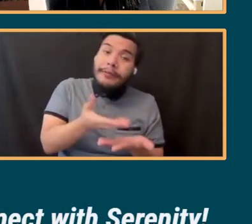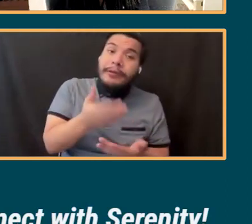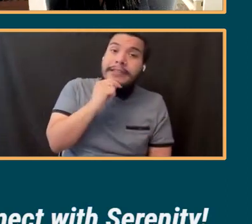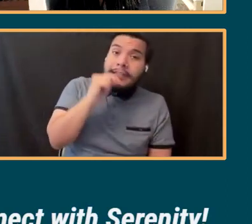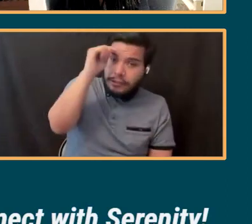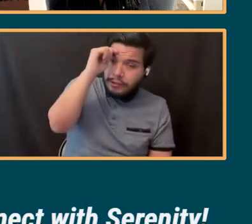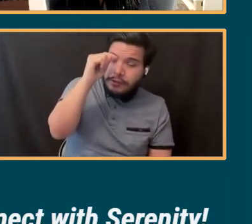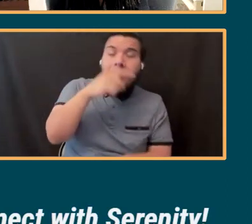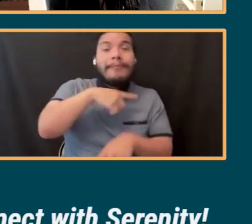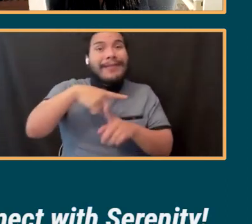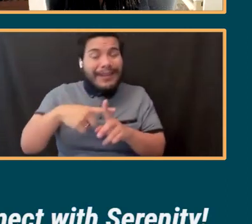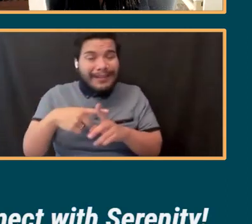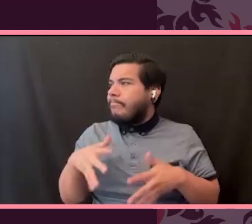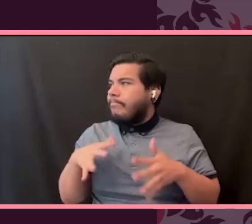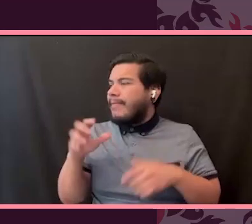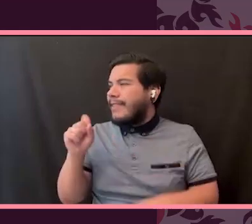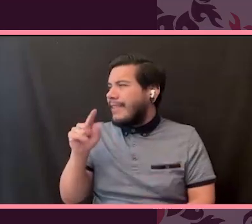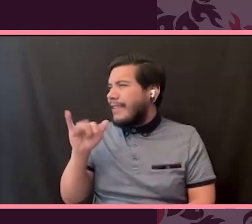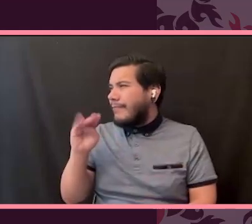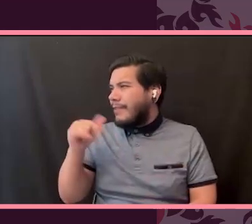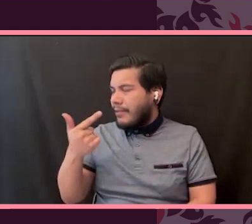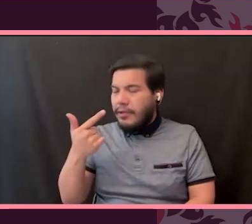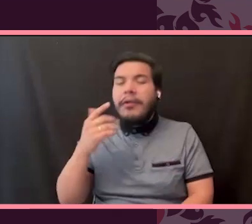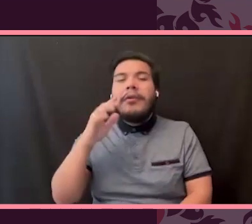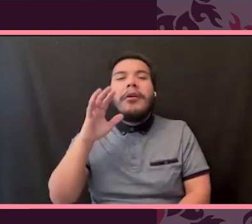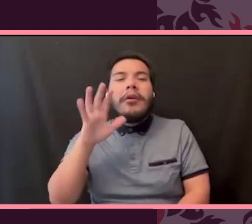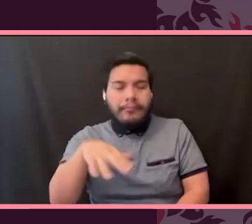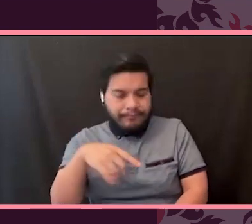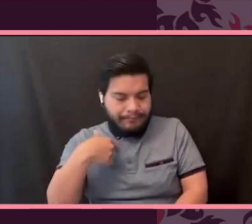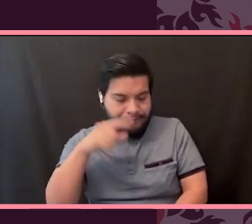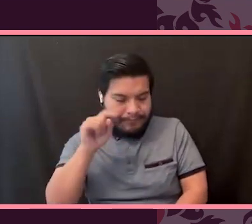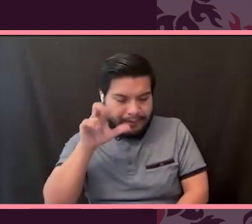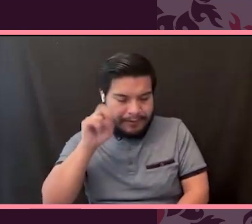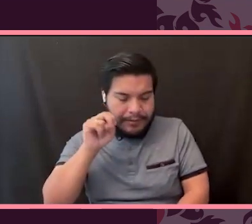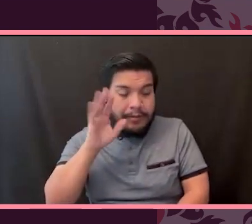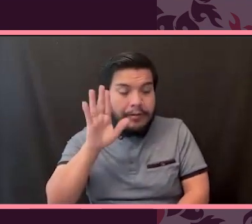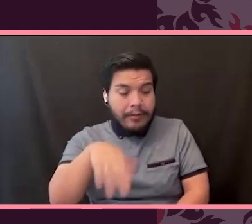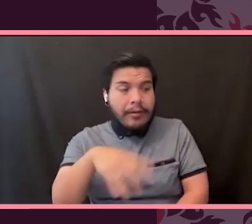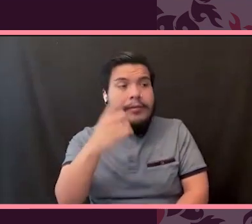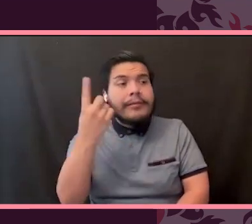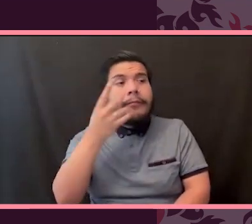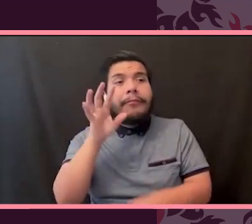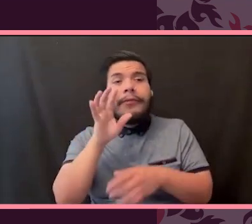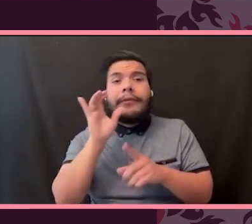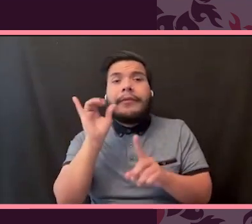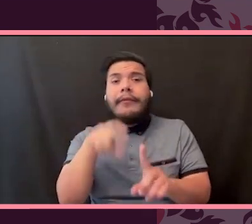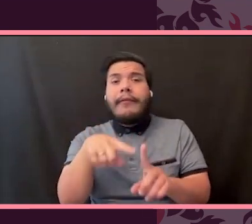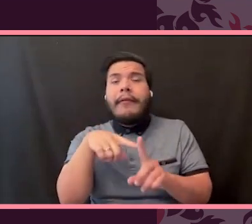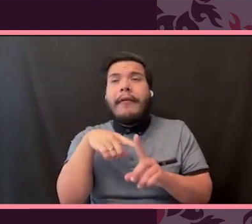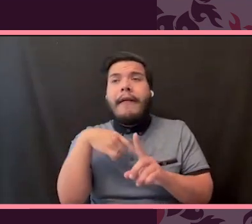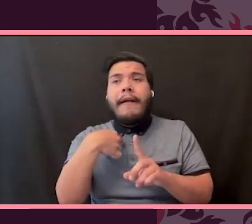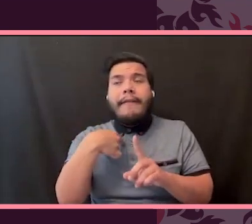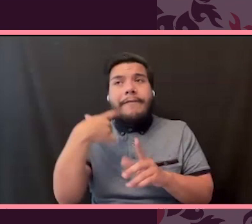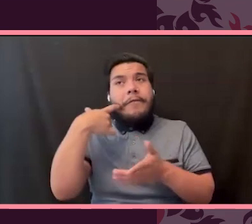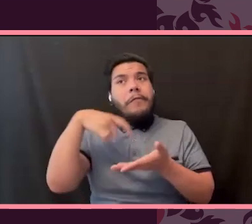an autistic teenager? This is Toren. So something that I've